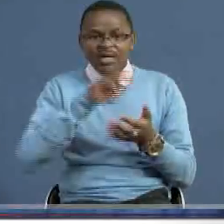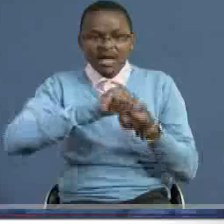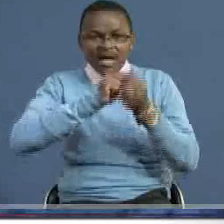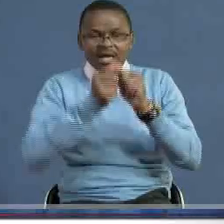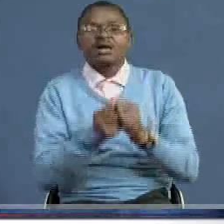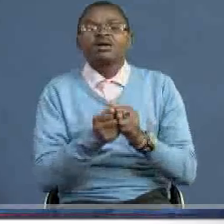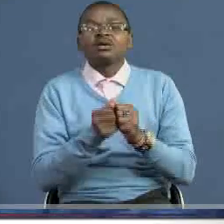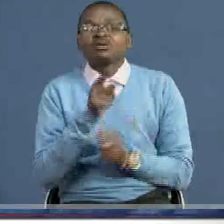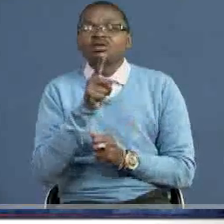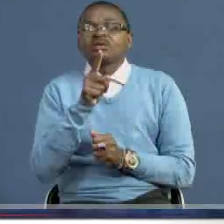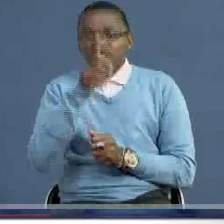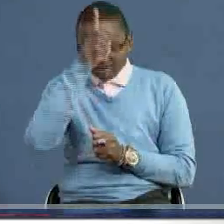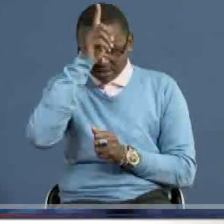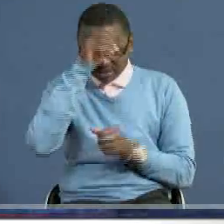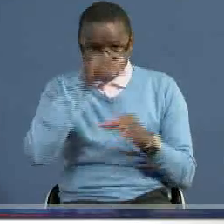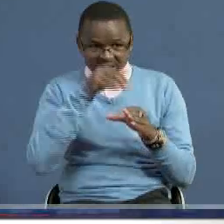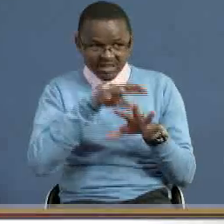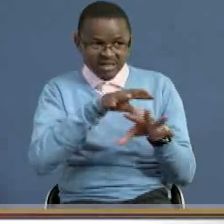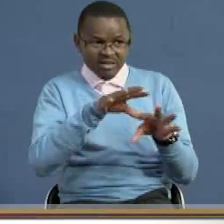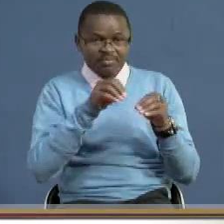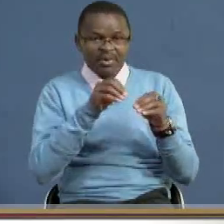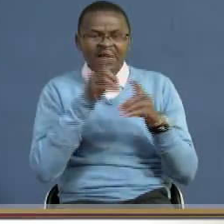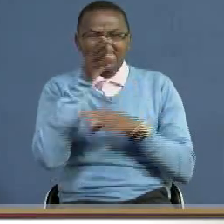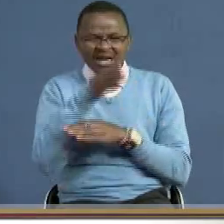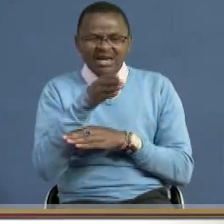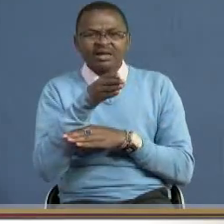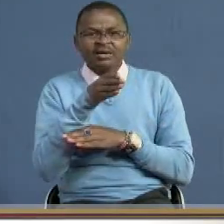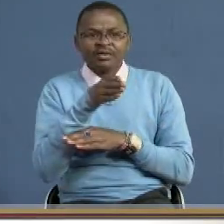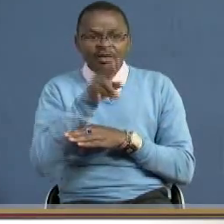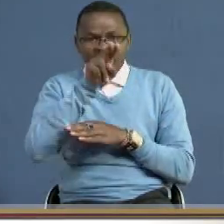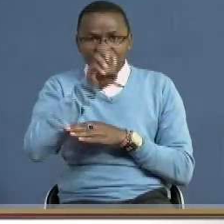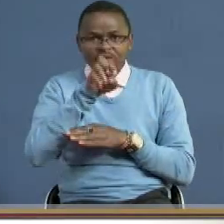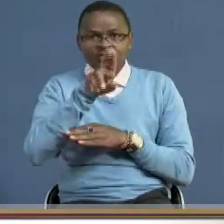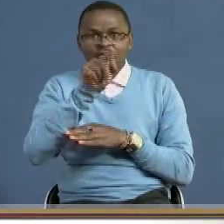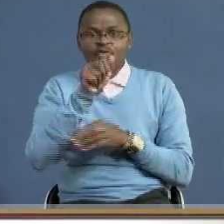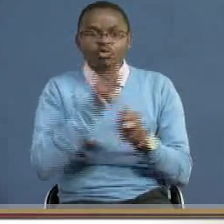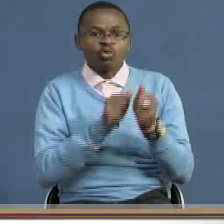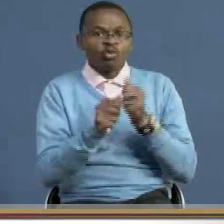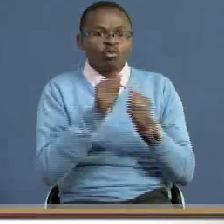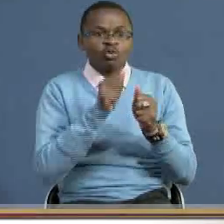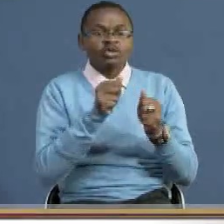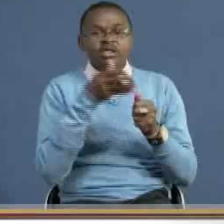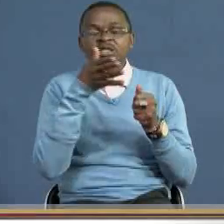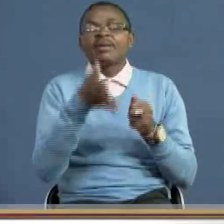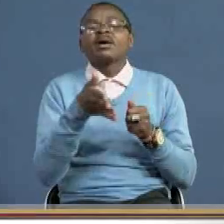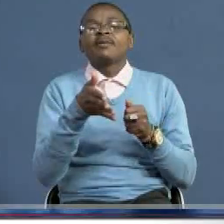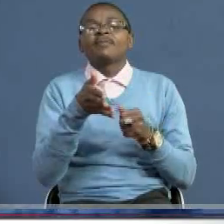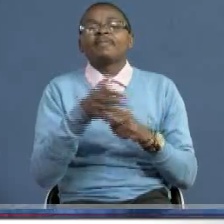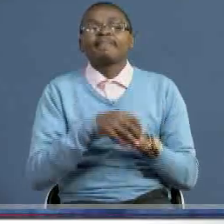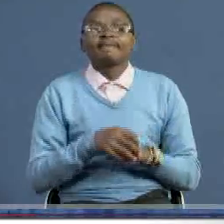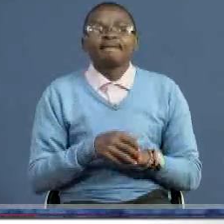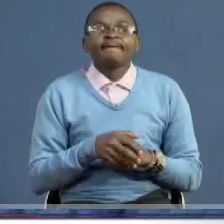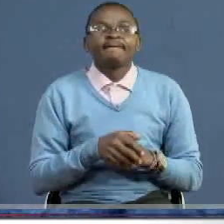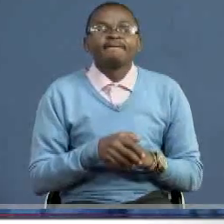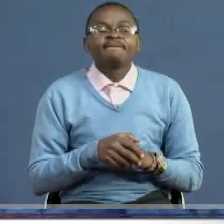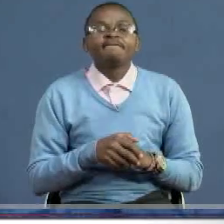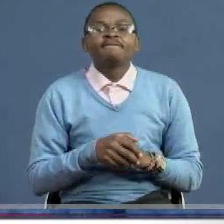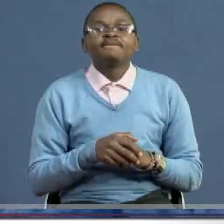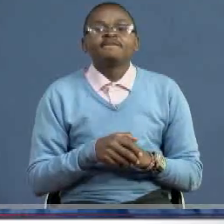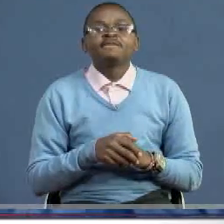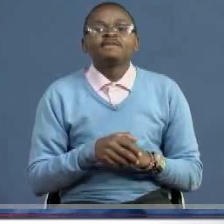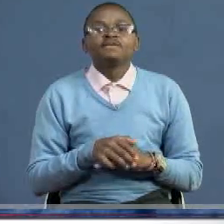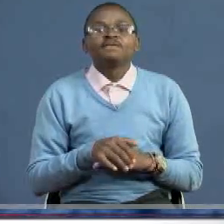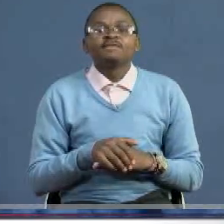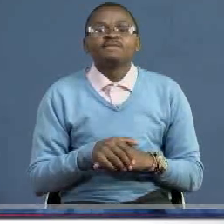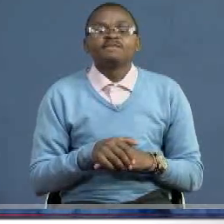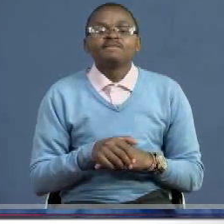changer. Locals have embraced it as it directly addresses neonatal mortality, which is a burden here. Nafinya yote